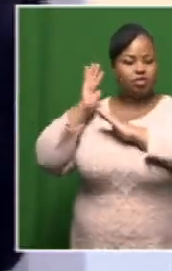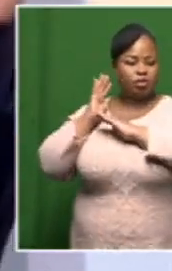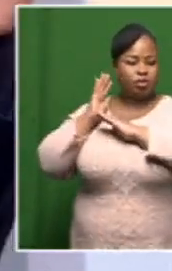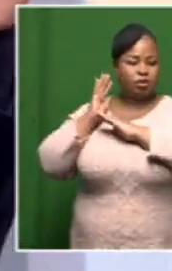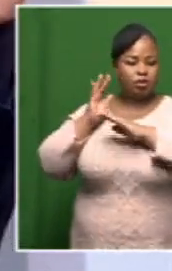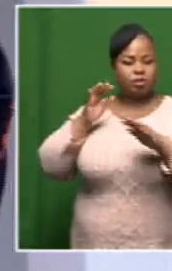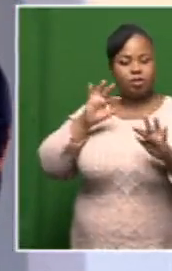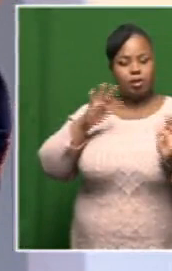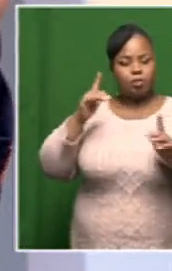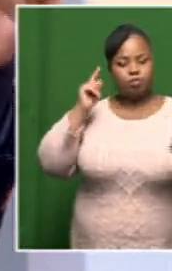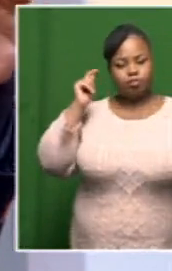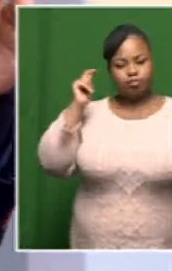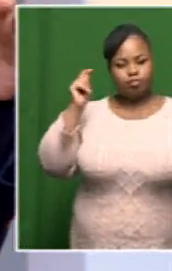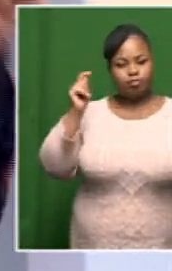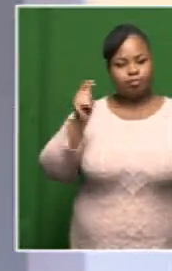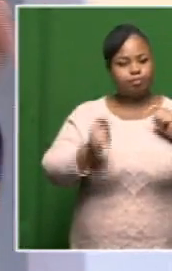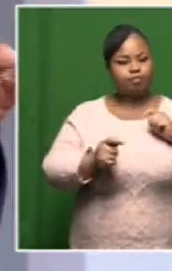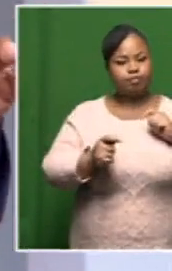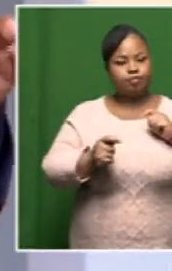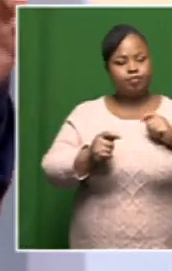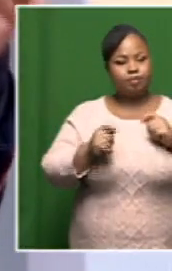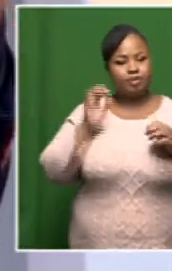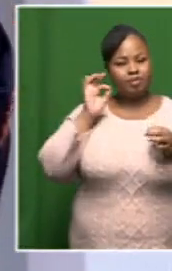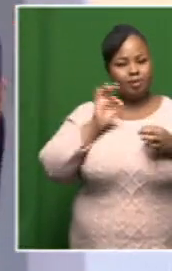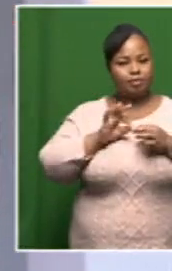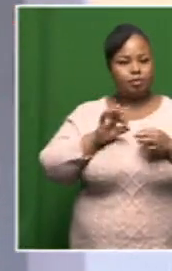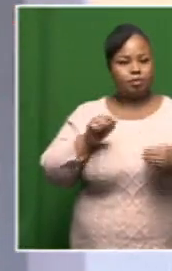the evolution, you know, particularly